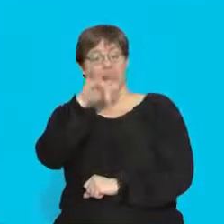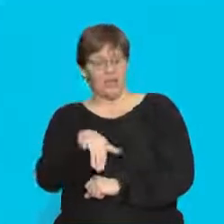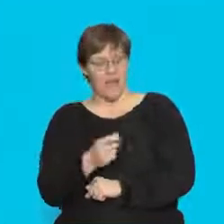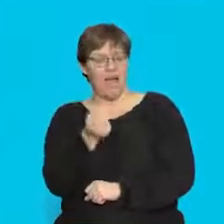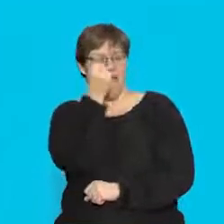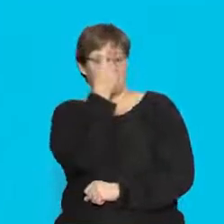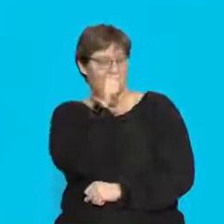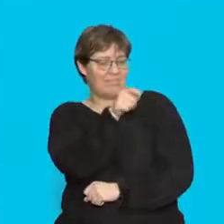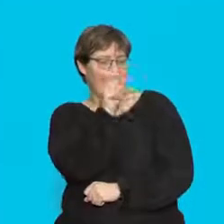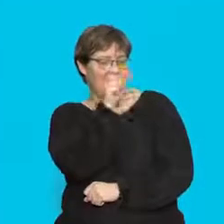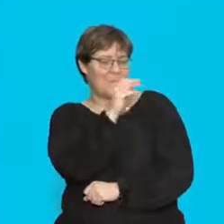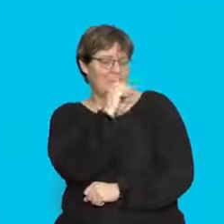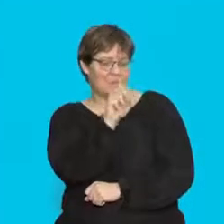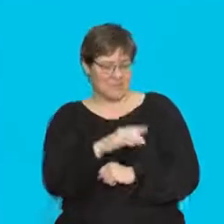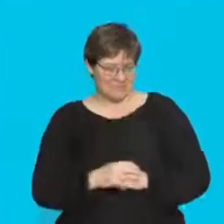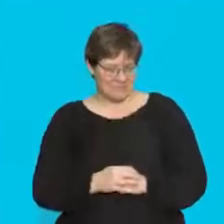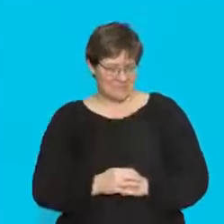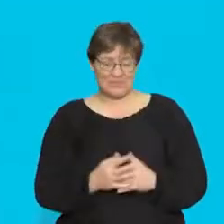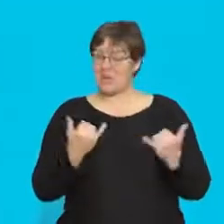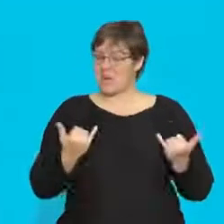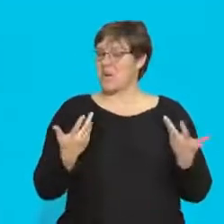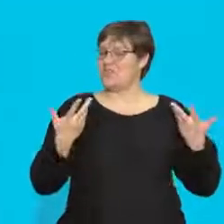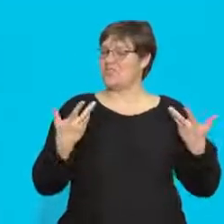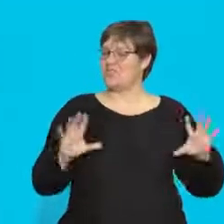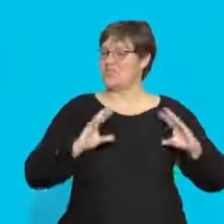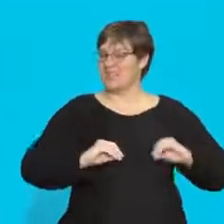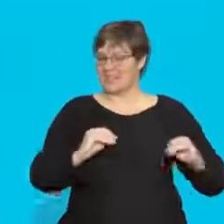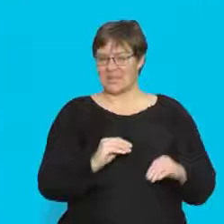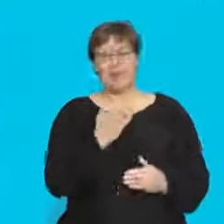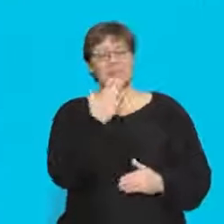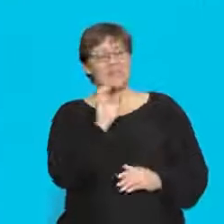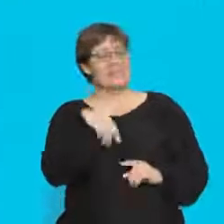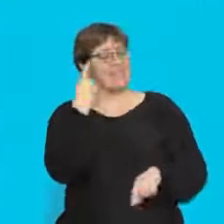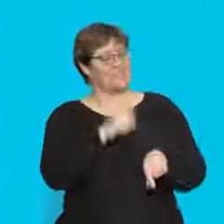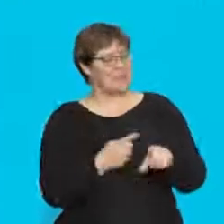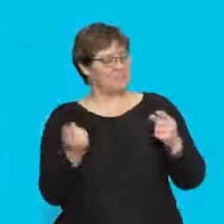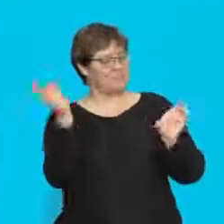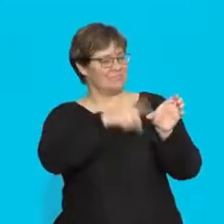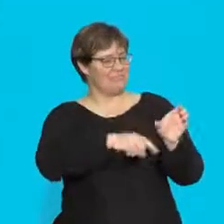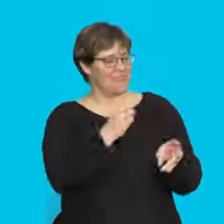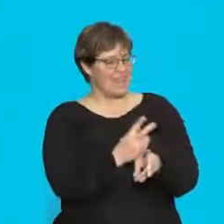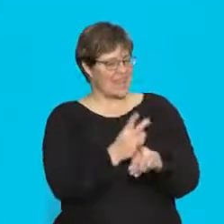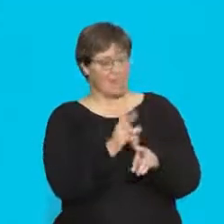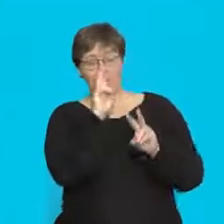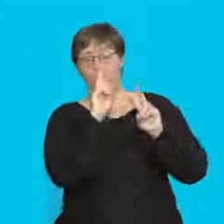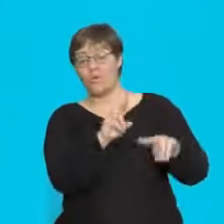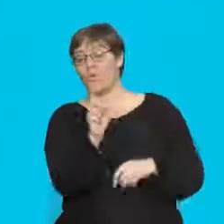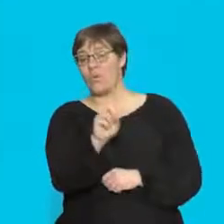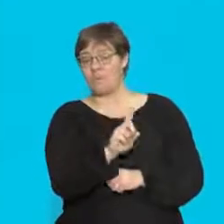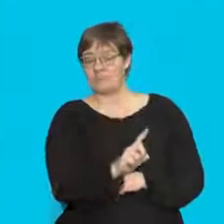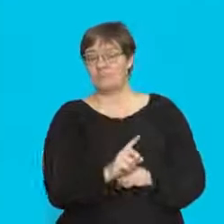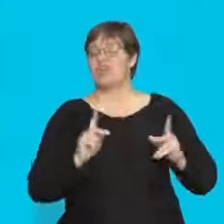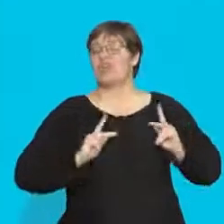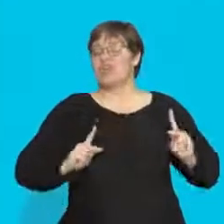glossary. But that's it for this lesson. Please join me again next time, and we're going to be